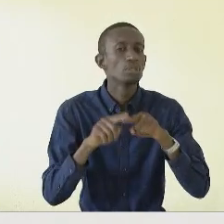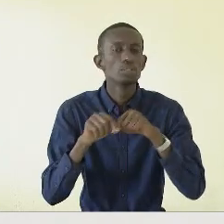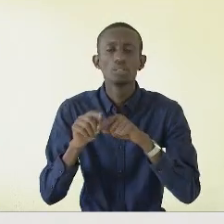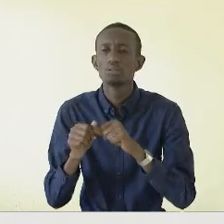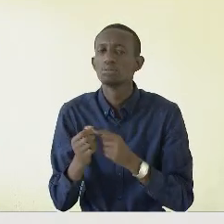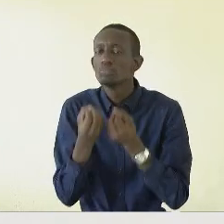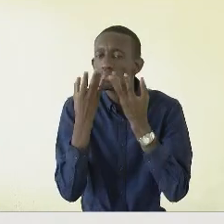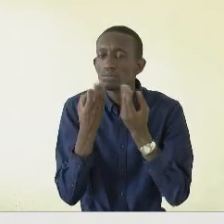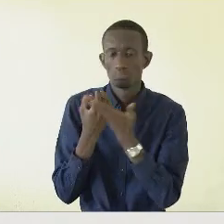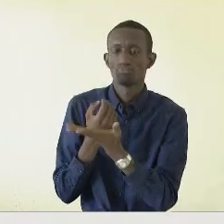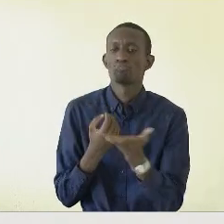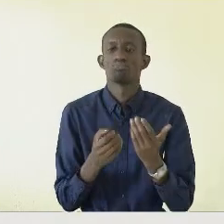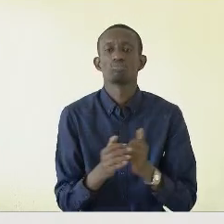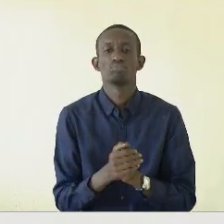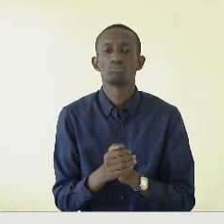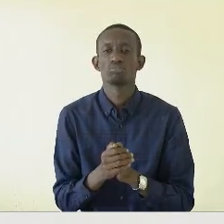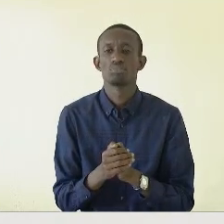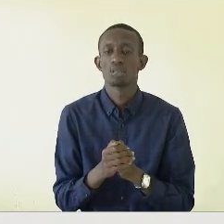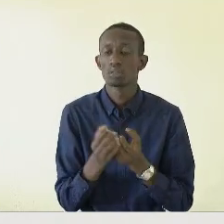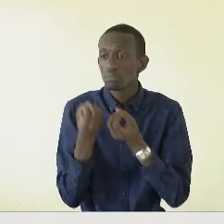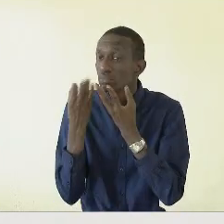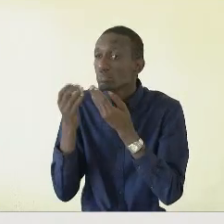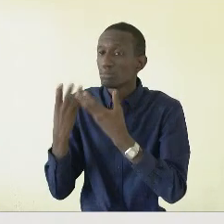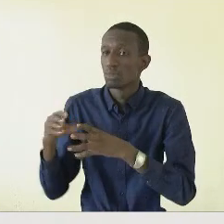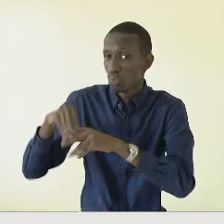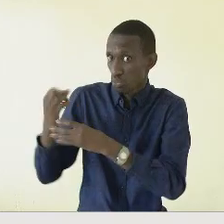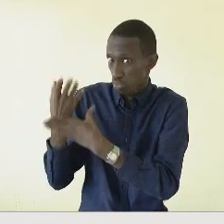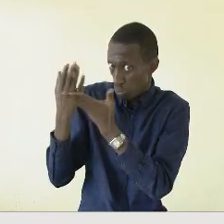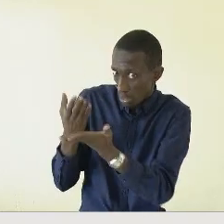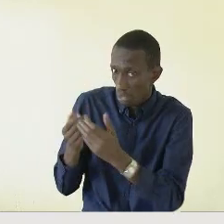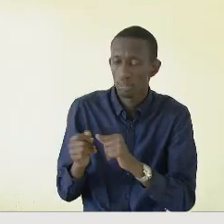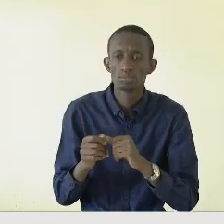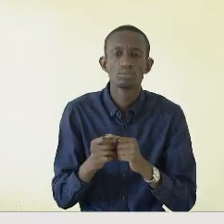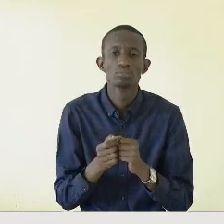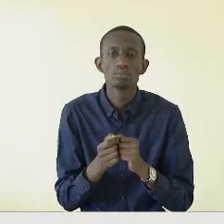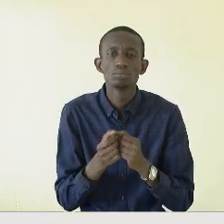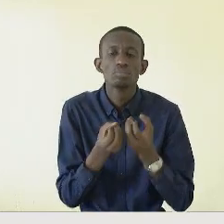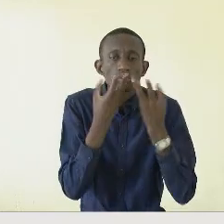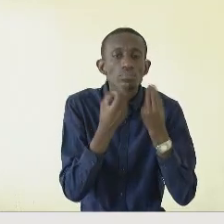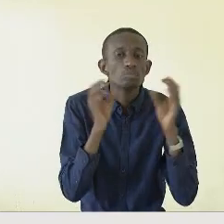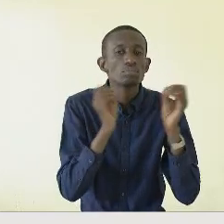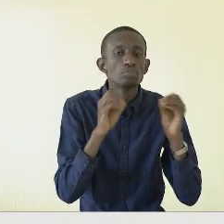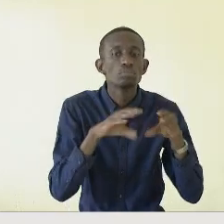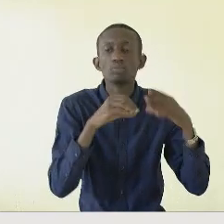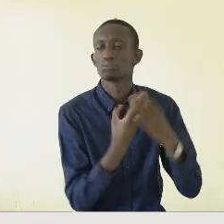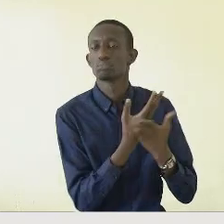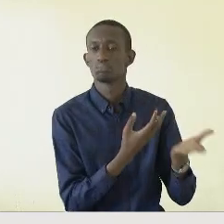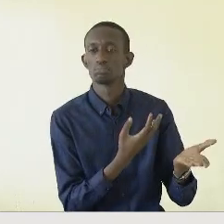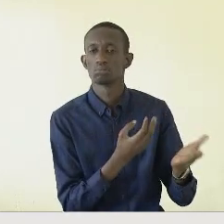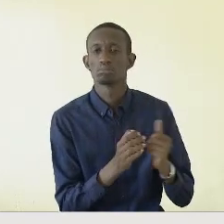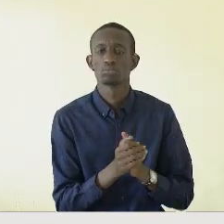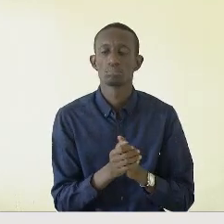as flowering plants and non-flowering plants. That means flowering plants